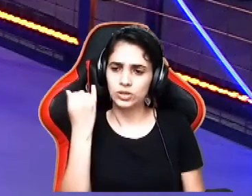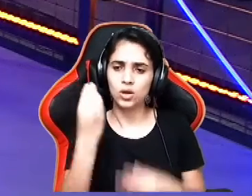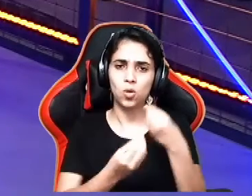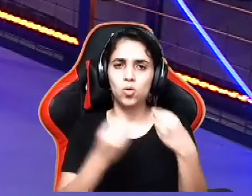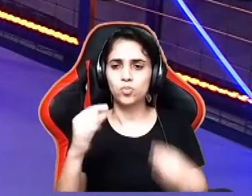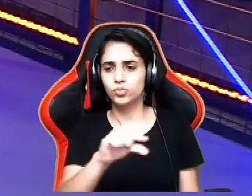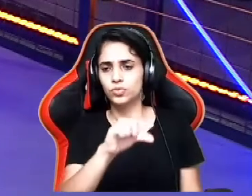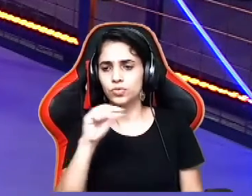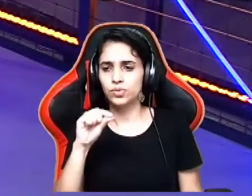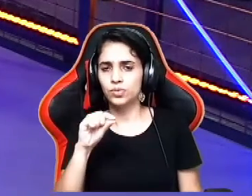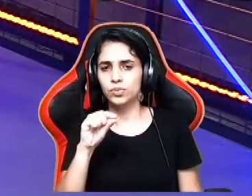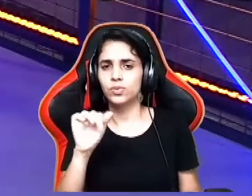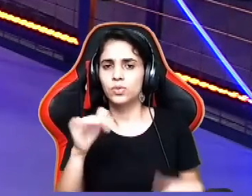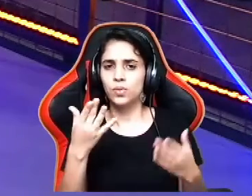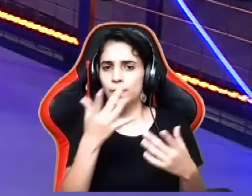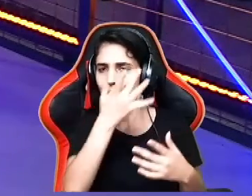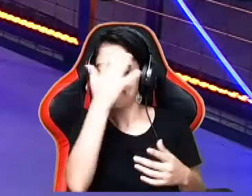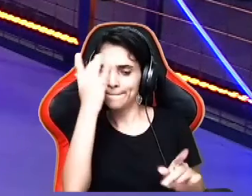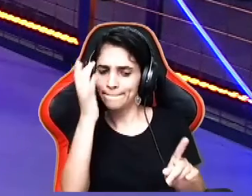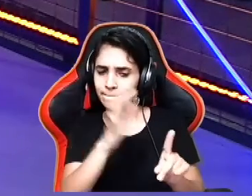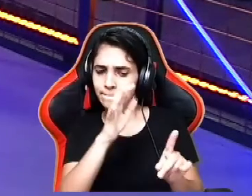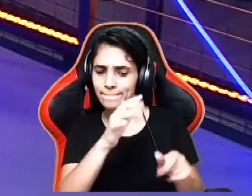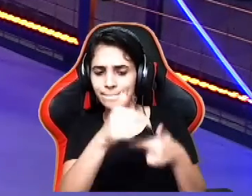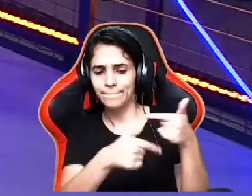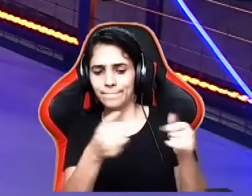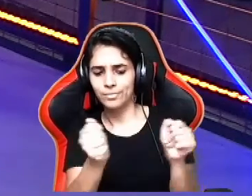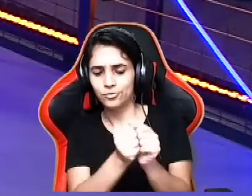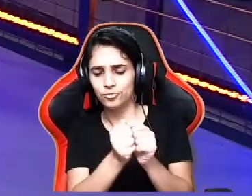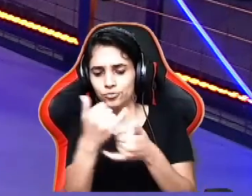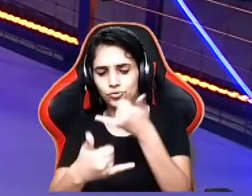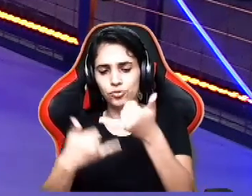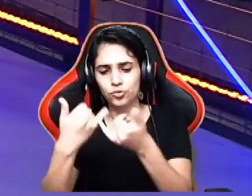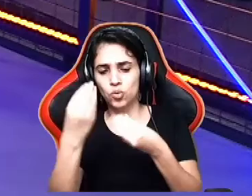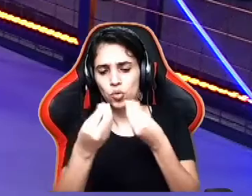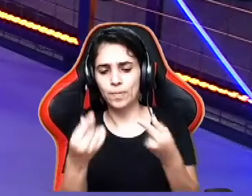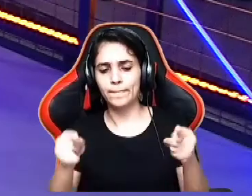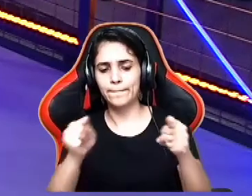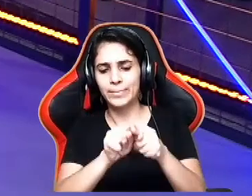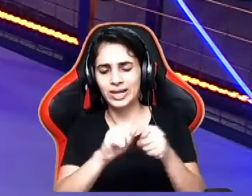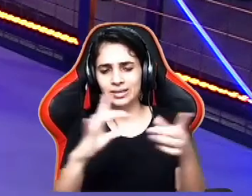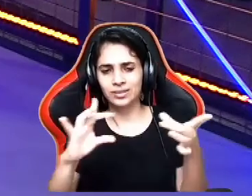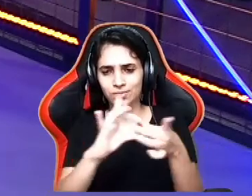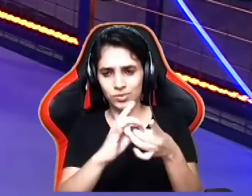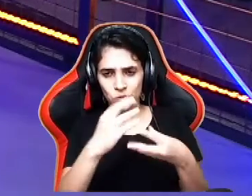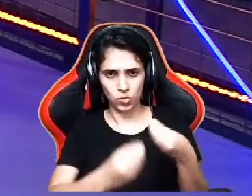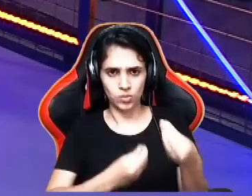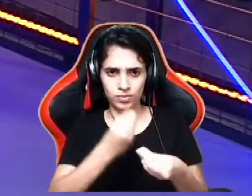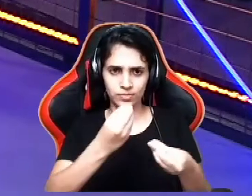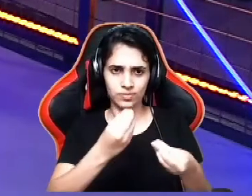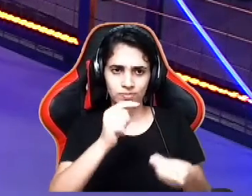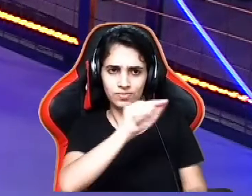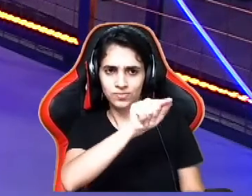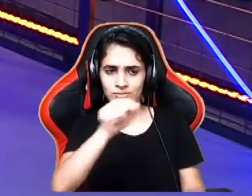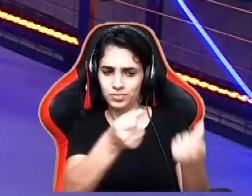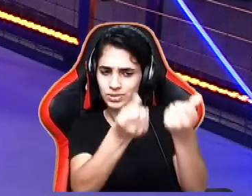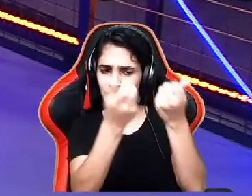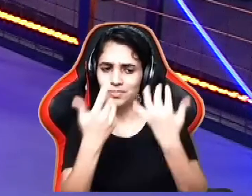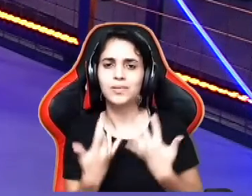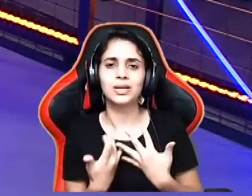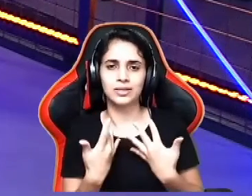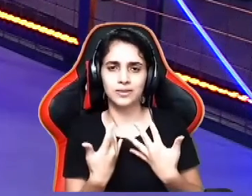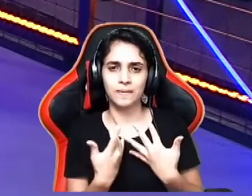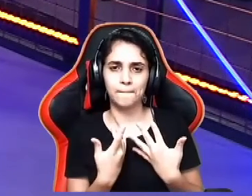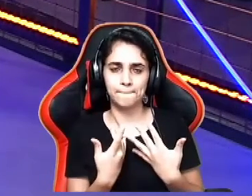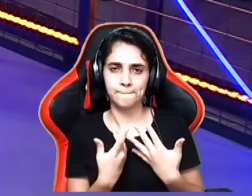segue influenciador, você vai how trabalhar to com choose isso, which você vai influencer you're passando going to isso. work with É muito on your bacana. game. Mas aí, quando você diz, me Tell diga, me